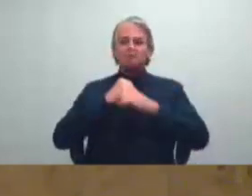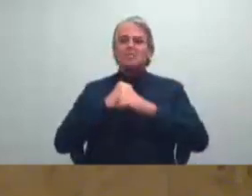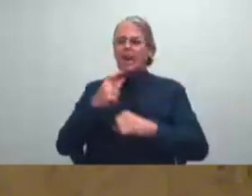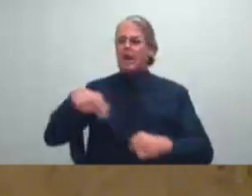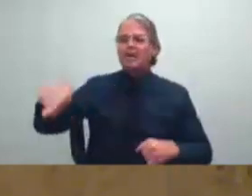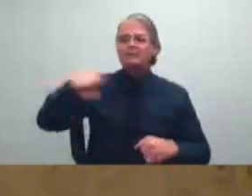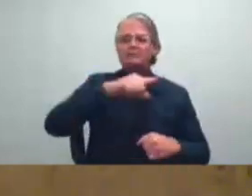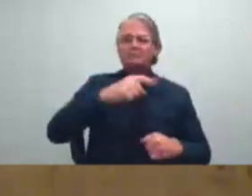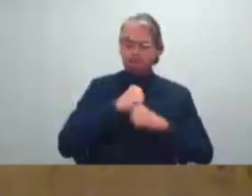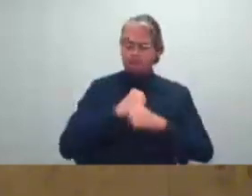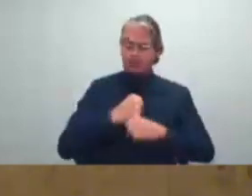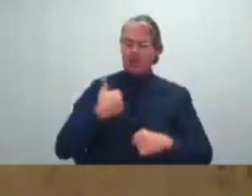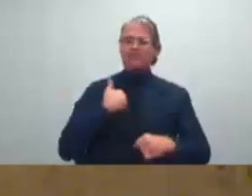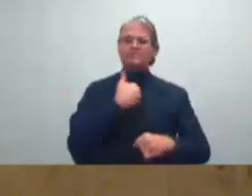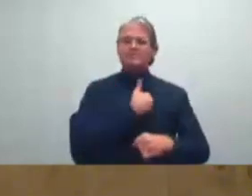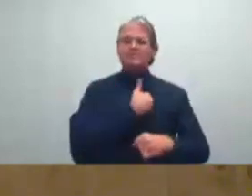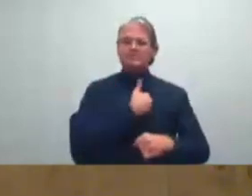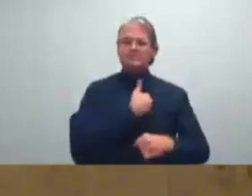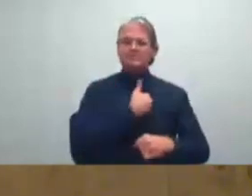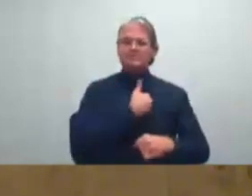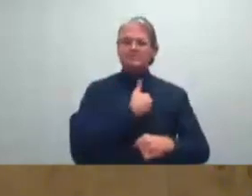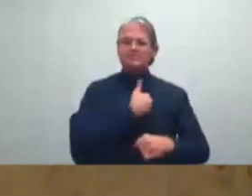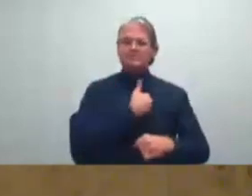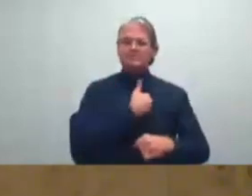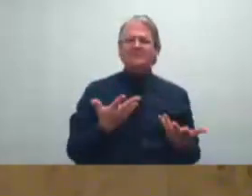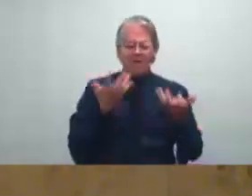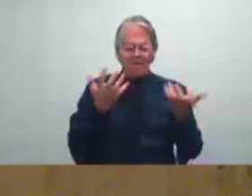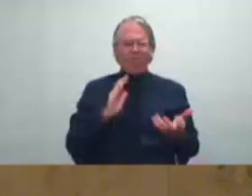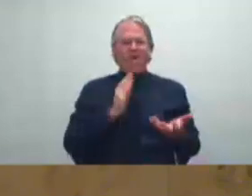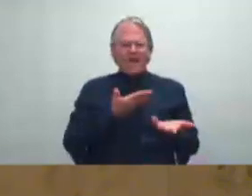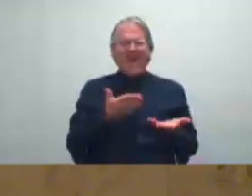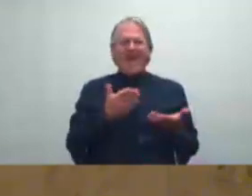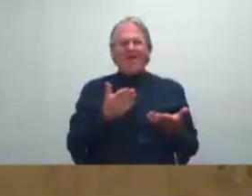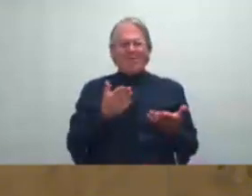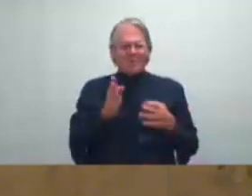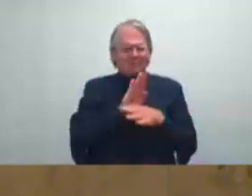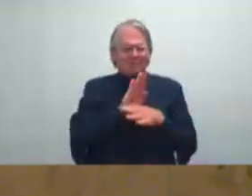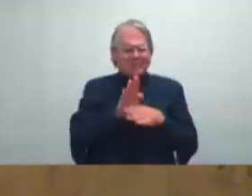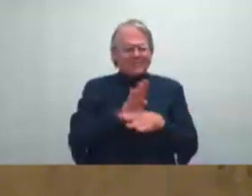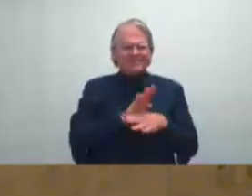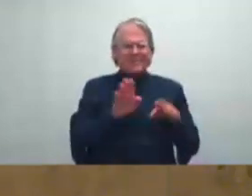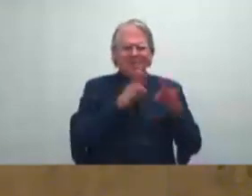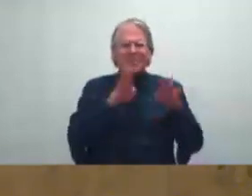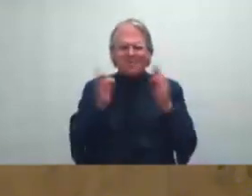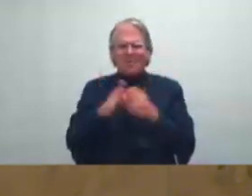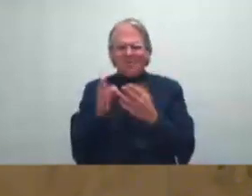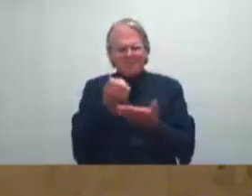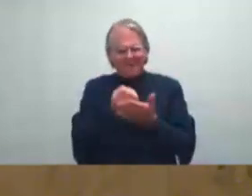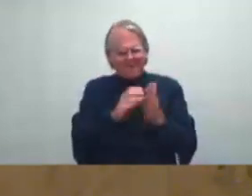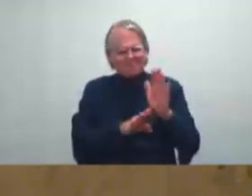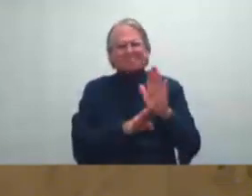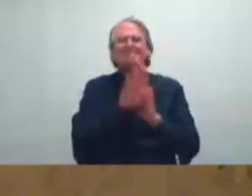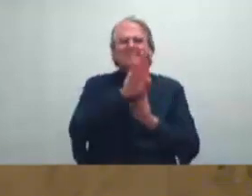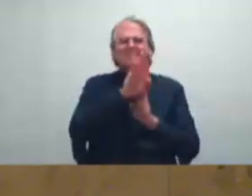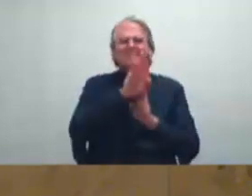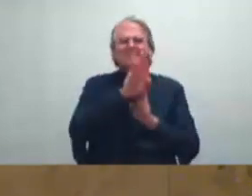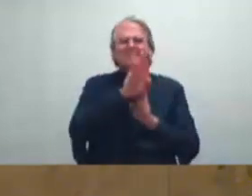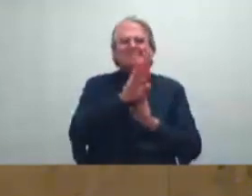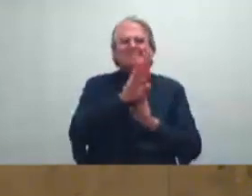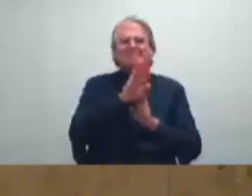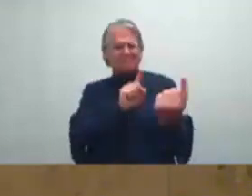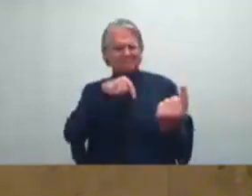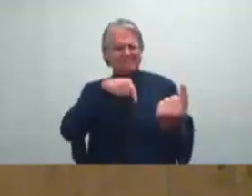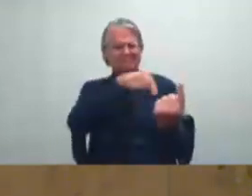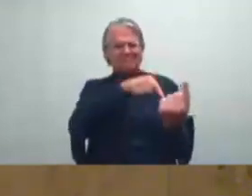economy going. So it's wearing a mask. It's social distancing. Keeping that 6 feet apart is really important. And then the other